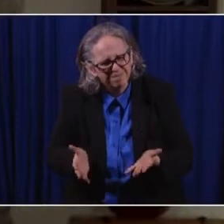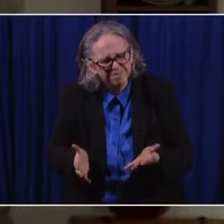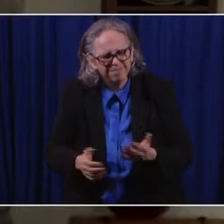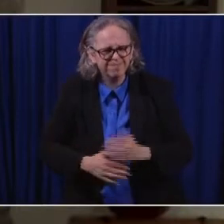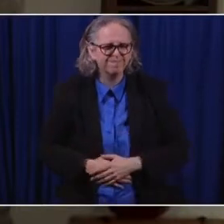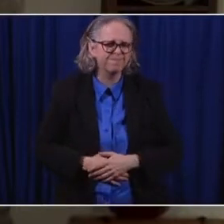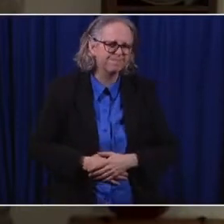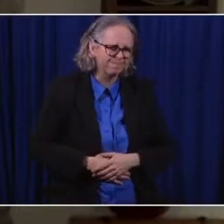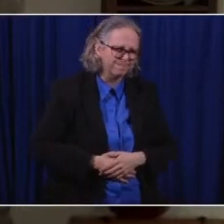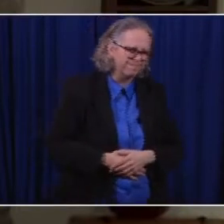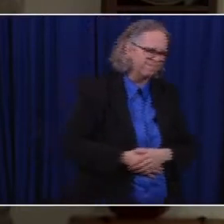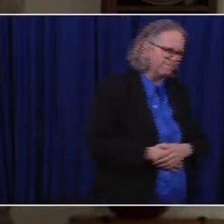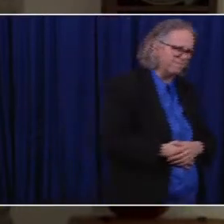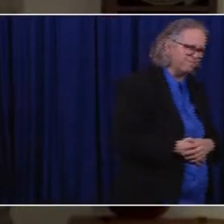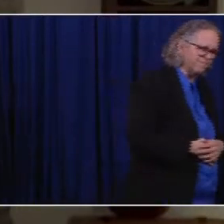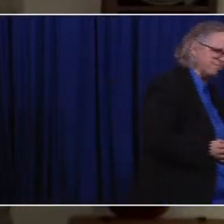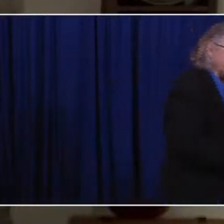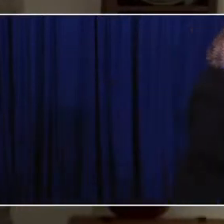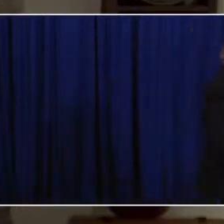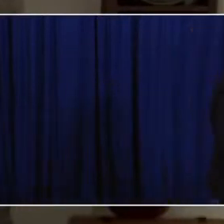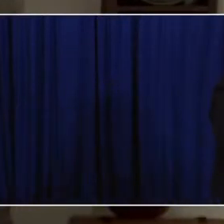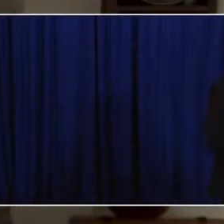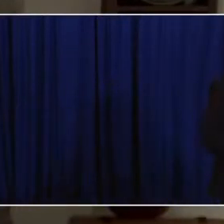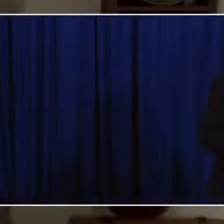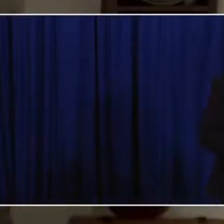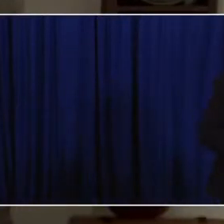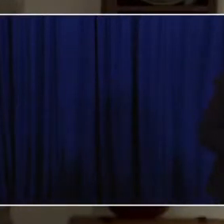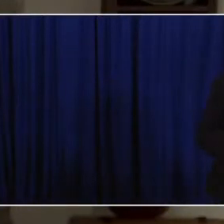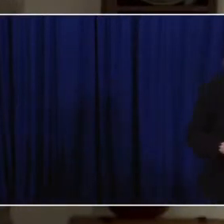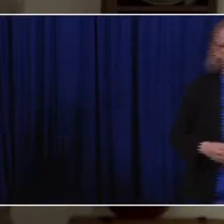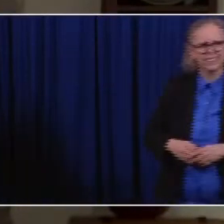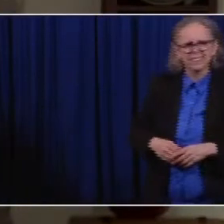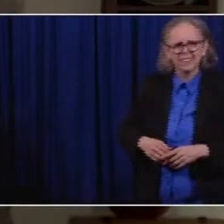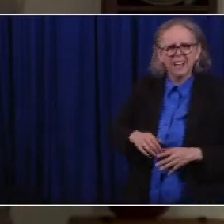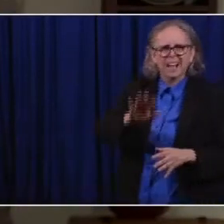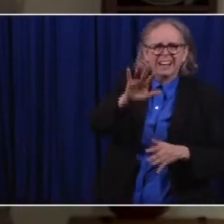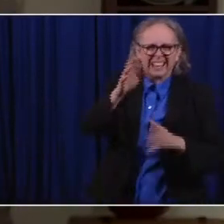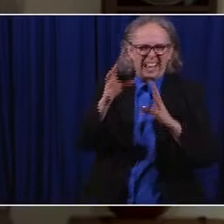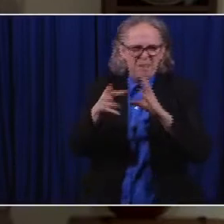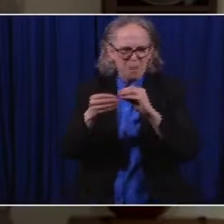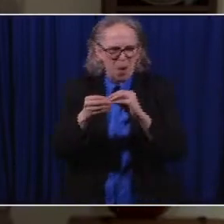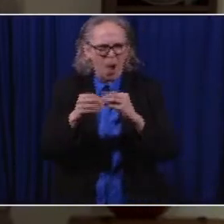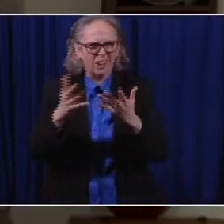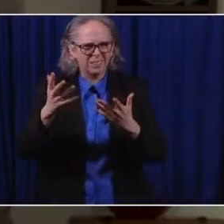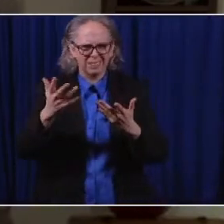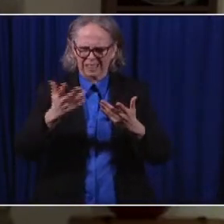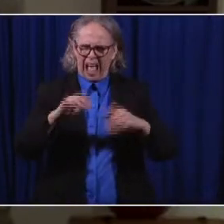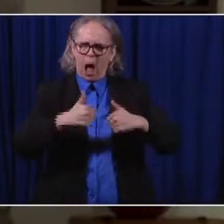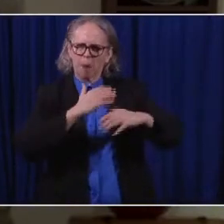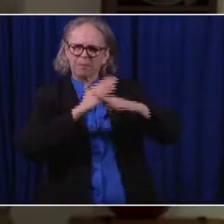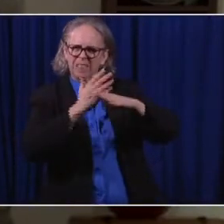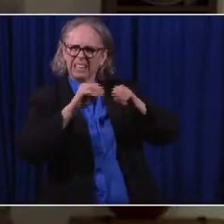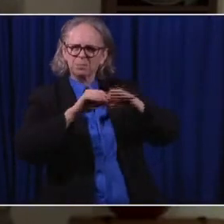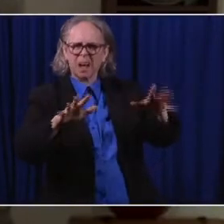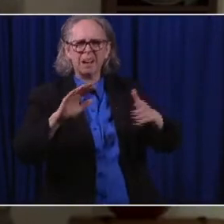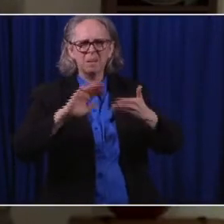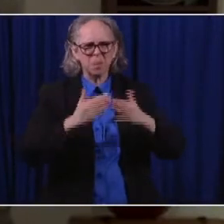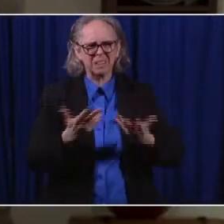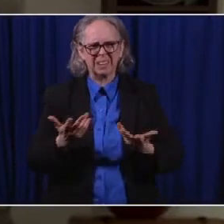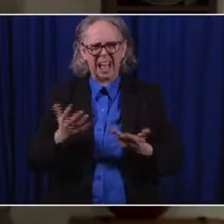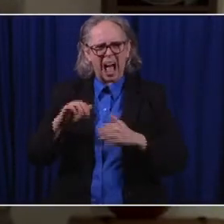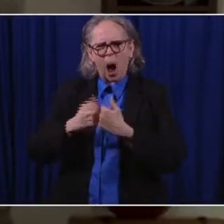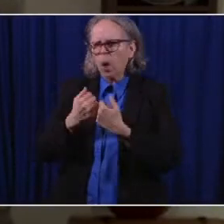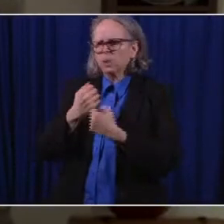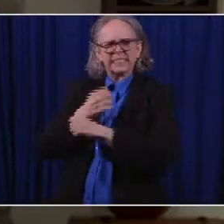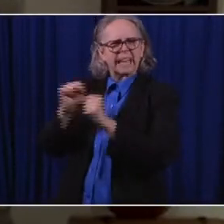is from those are the issues. Those are the issues that how do you keep it from spreading, and how do you save the most lives as quickly as you